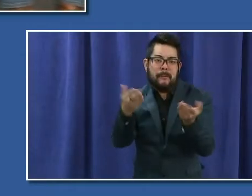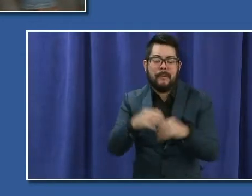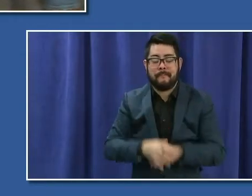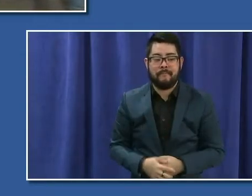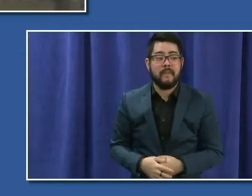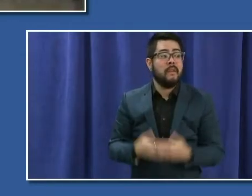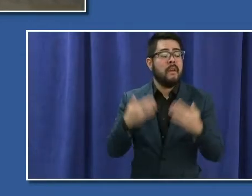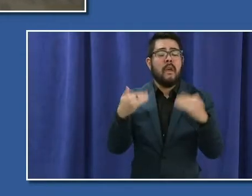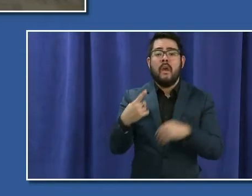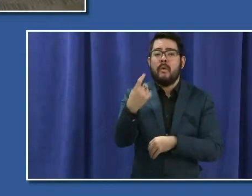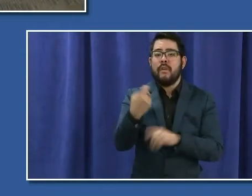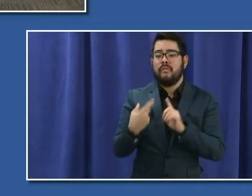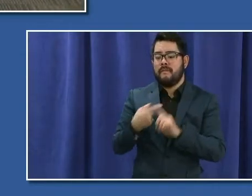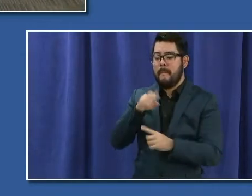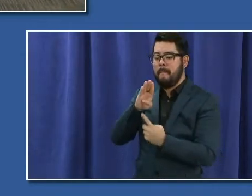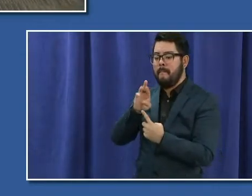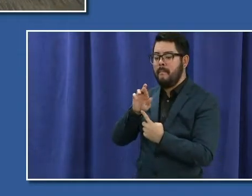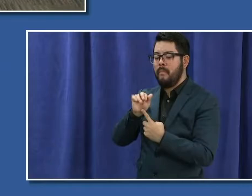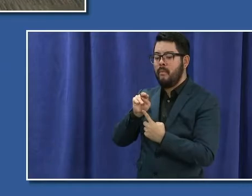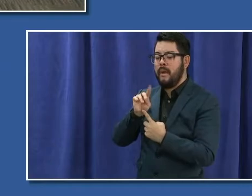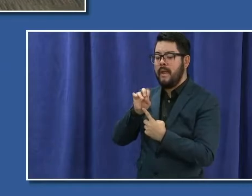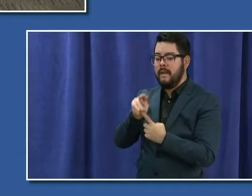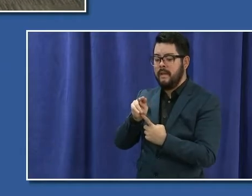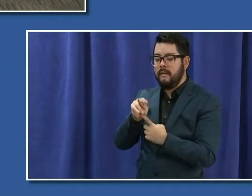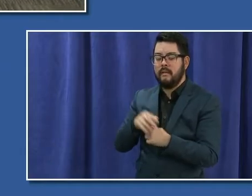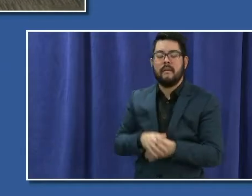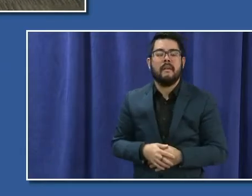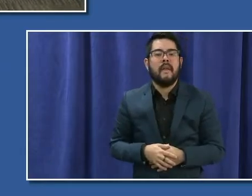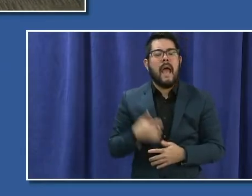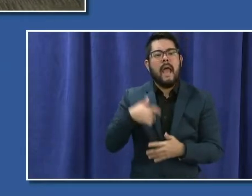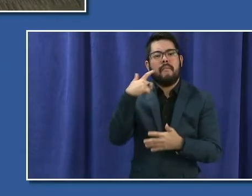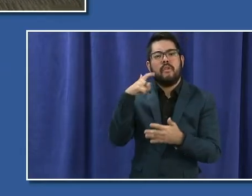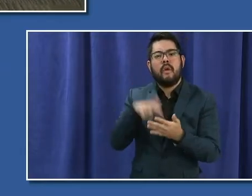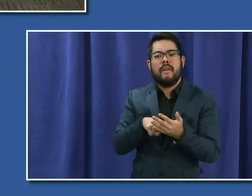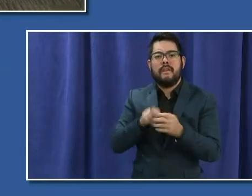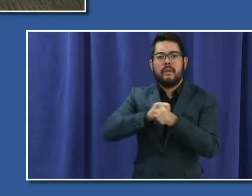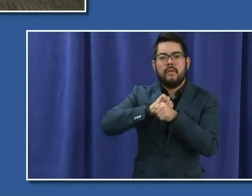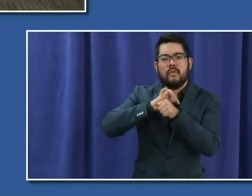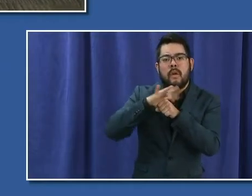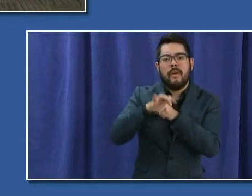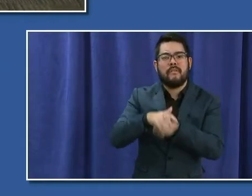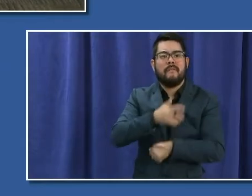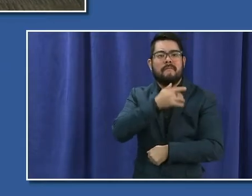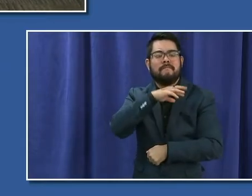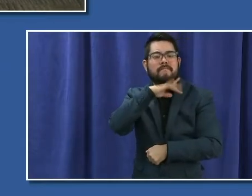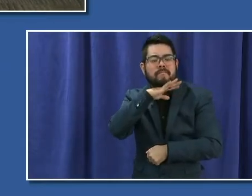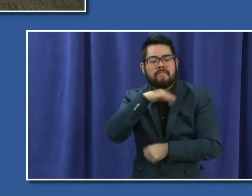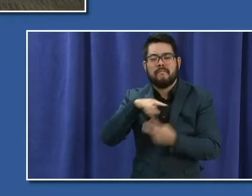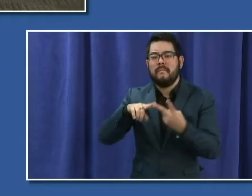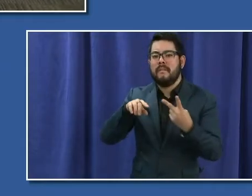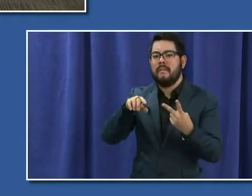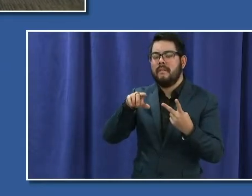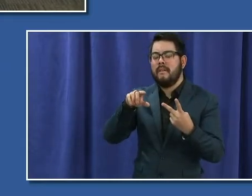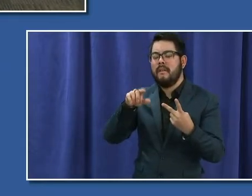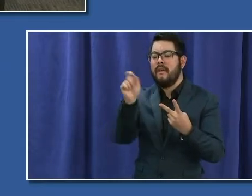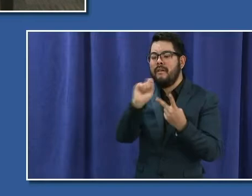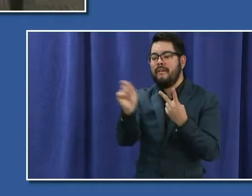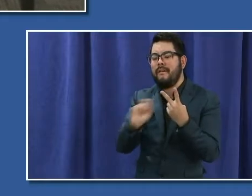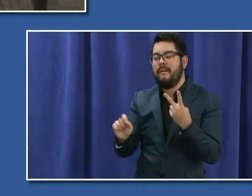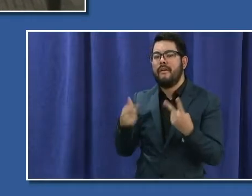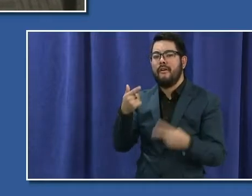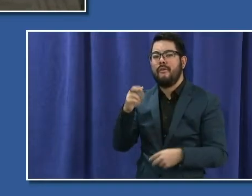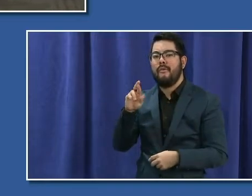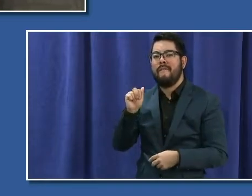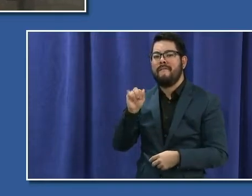Question from Brandon Lennox. Why am I seeing copious amounts of litter and graffiti in some parts of the city? I'm going to give that to Commissioner